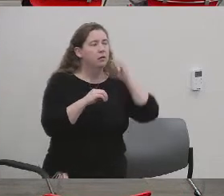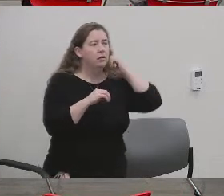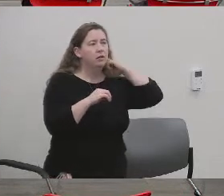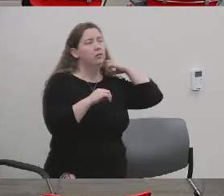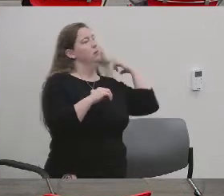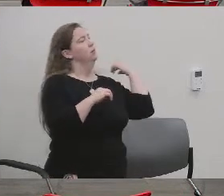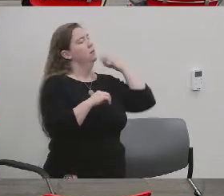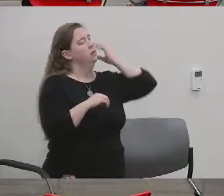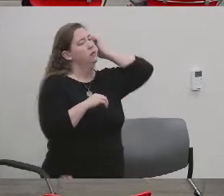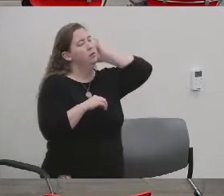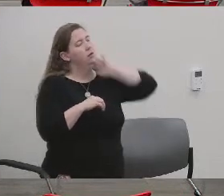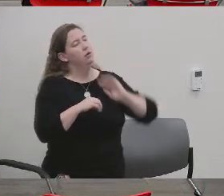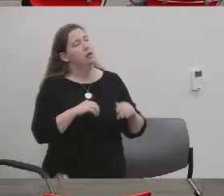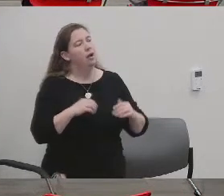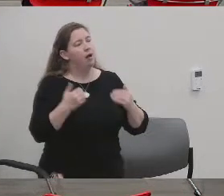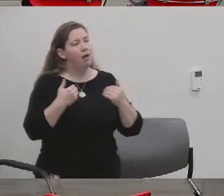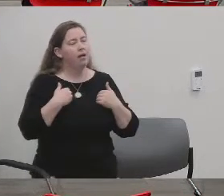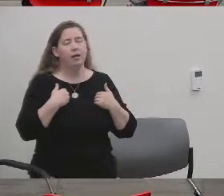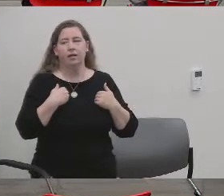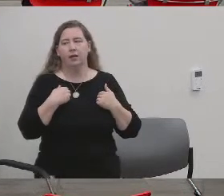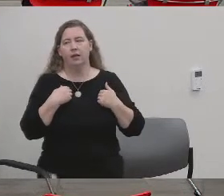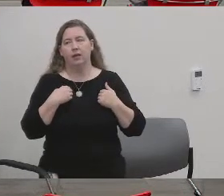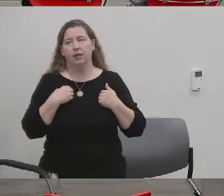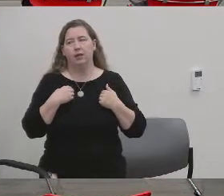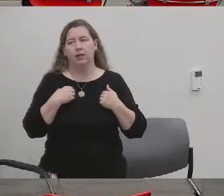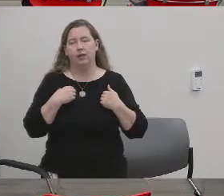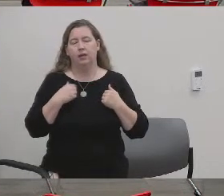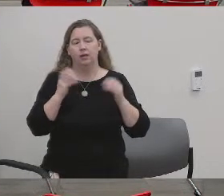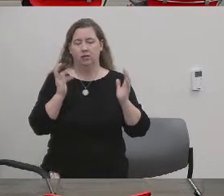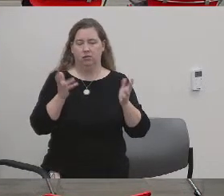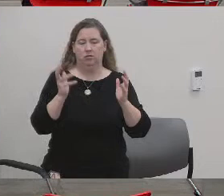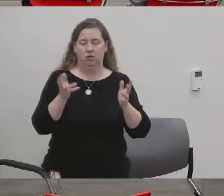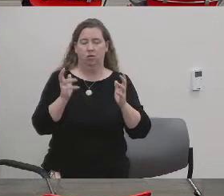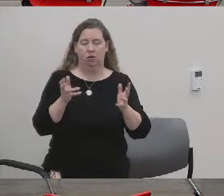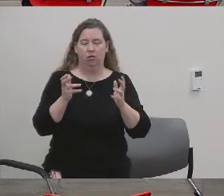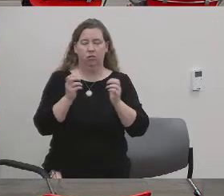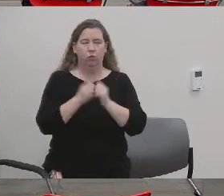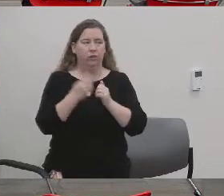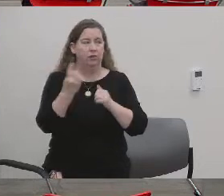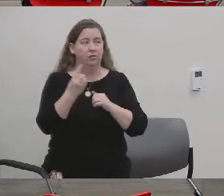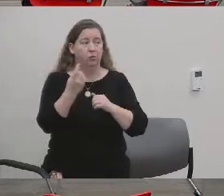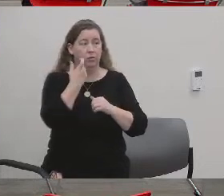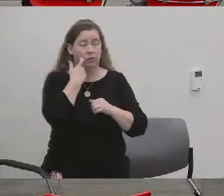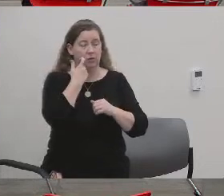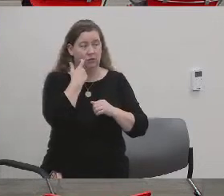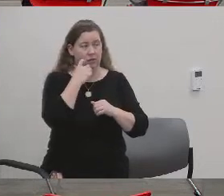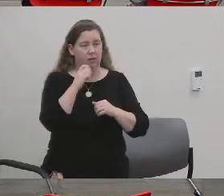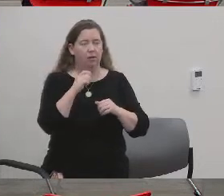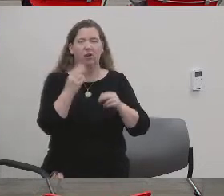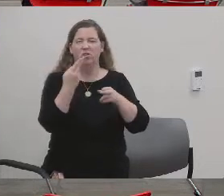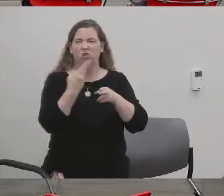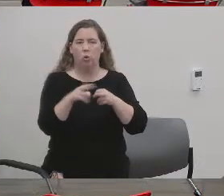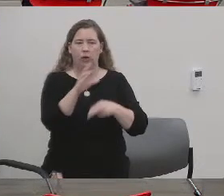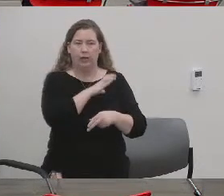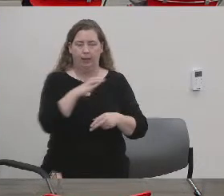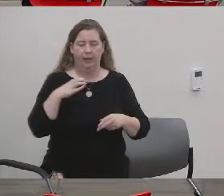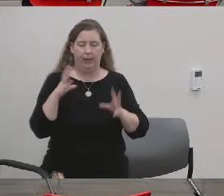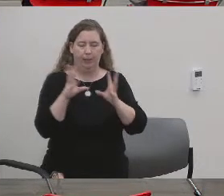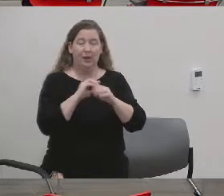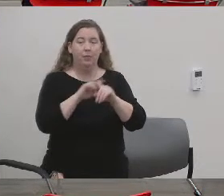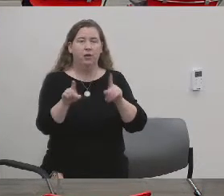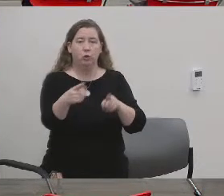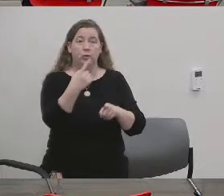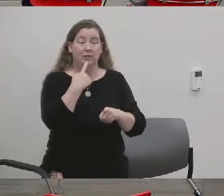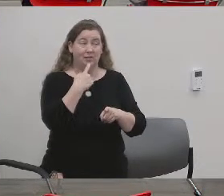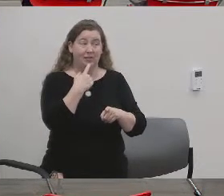He's going to quote We had a me. conversation the other day, and it was actually, we only did it in a brief committee meeting, but what you said is